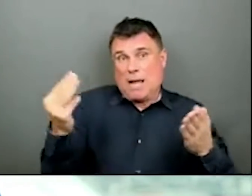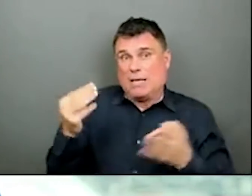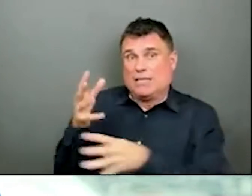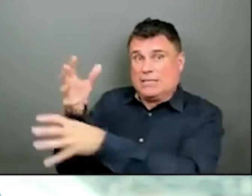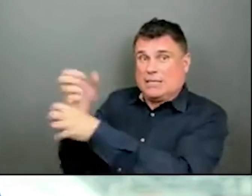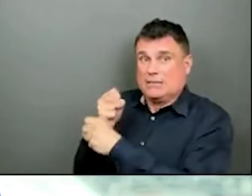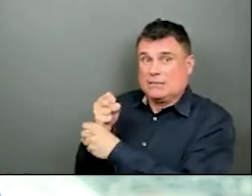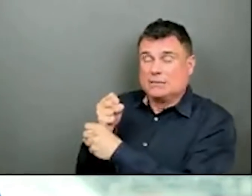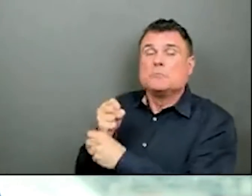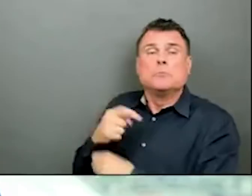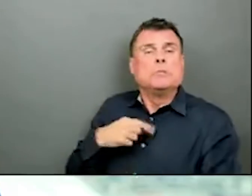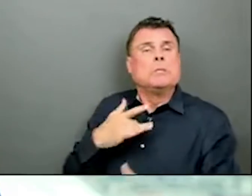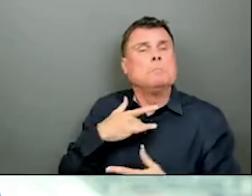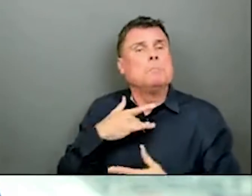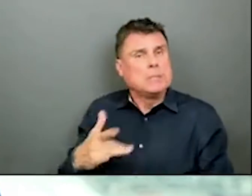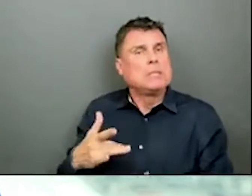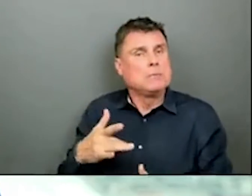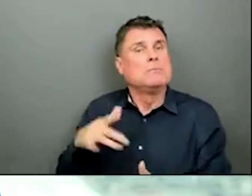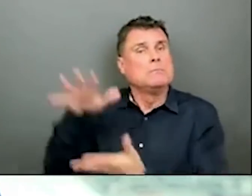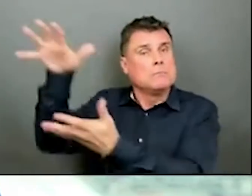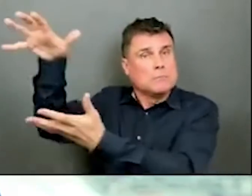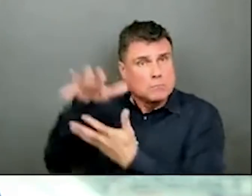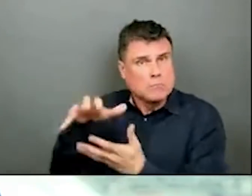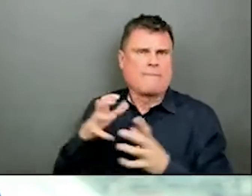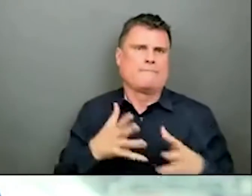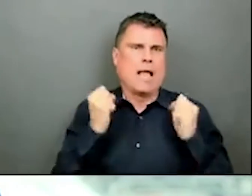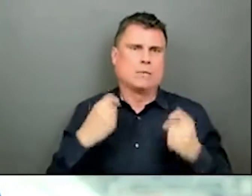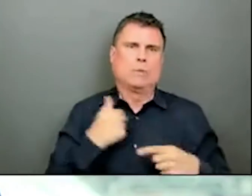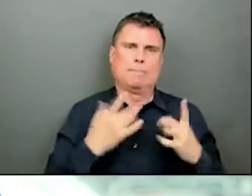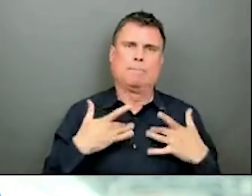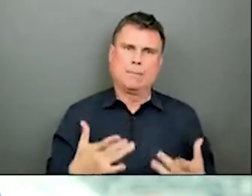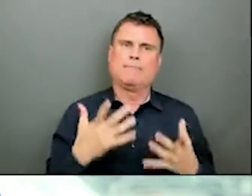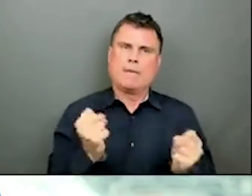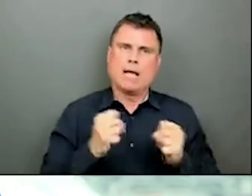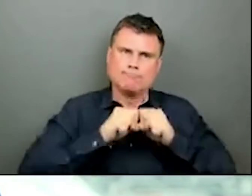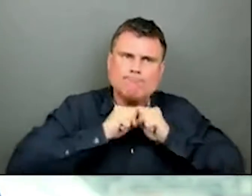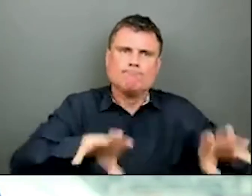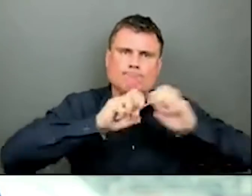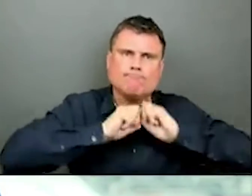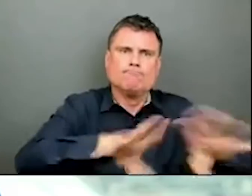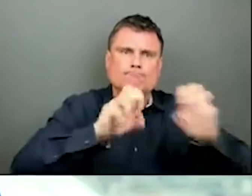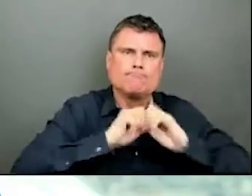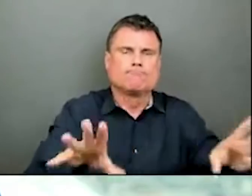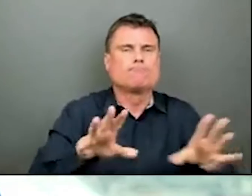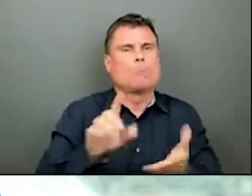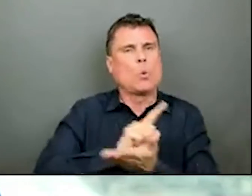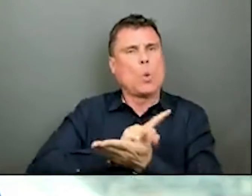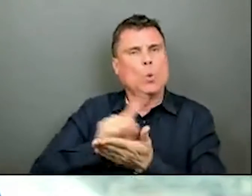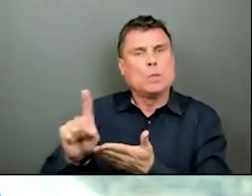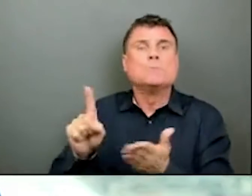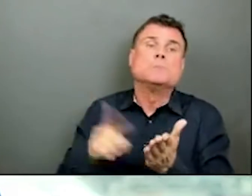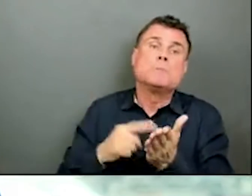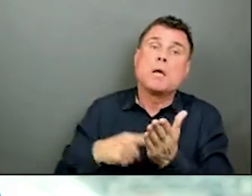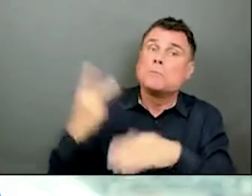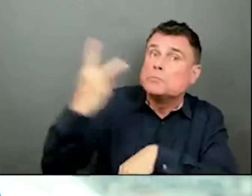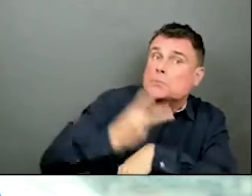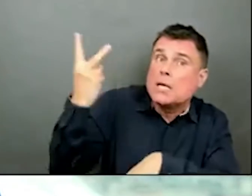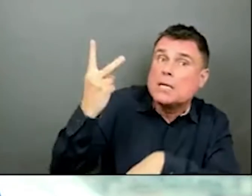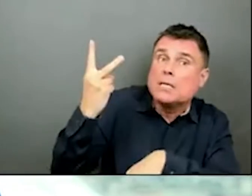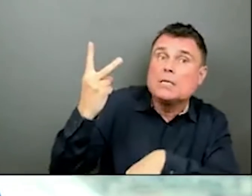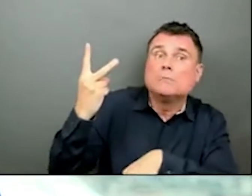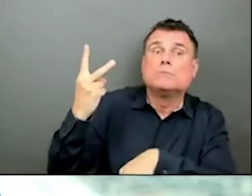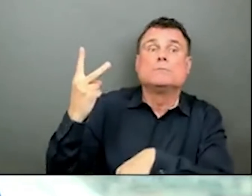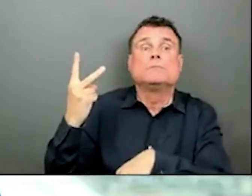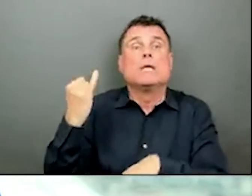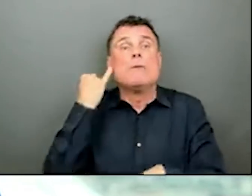quick turnaround. It can be a couple of days, but if you're distributing, for example, to remote or rural communities, it obviously takes longer than that